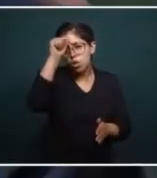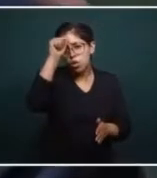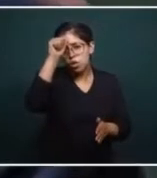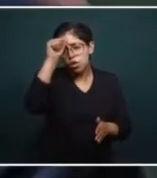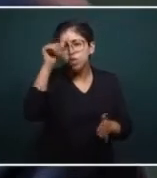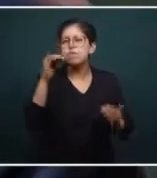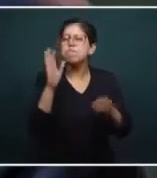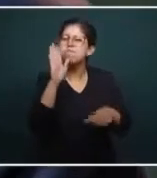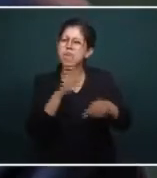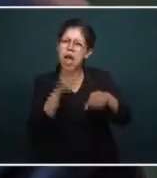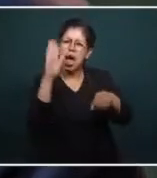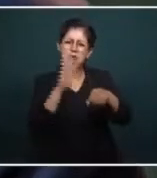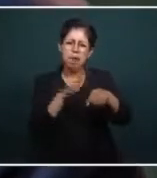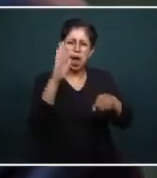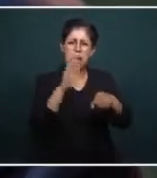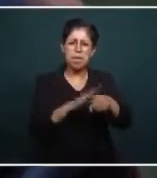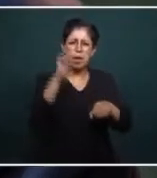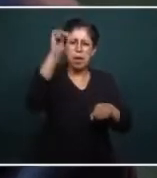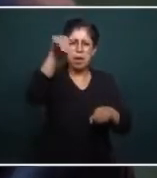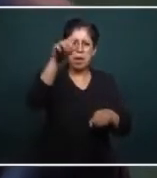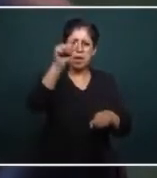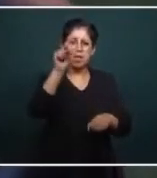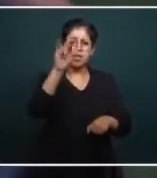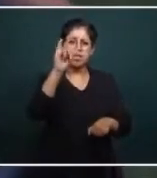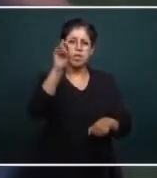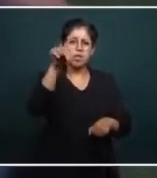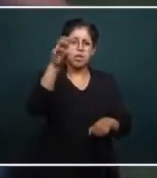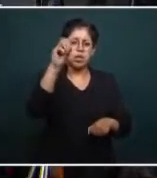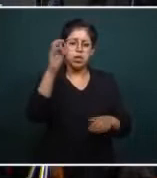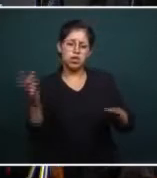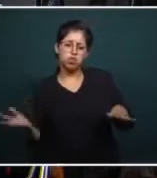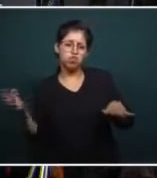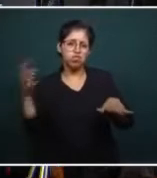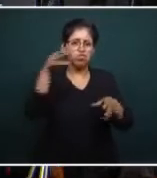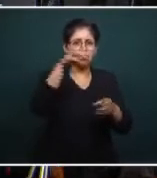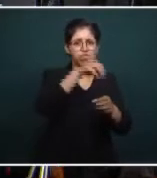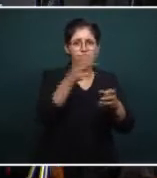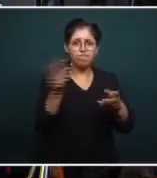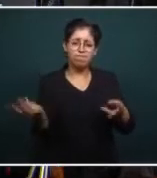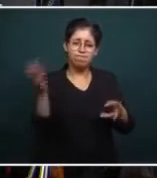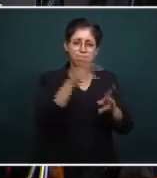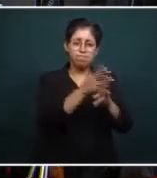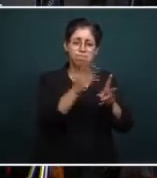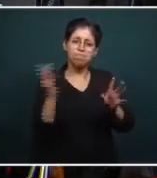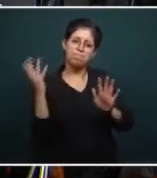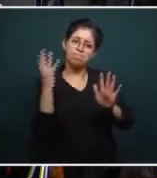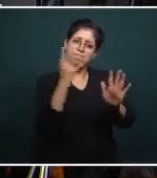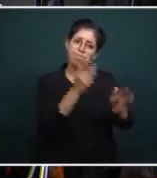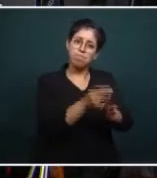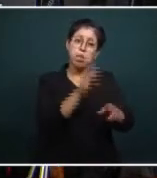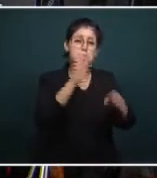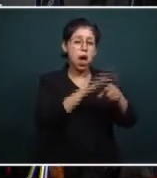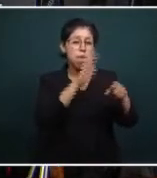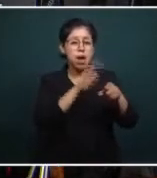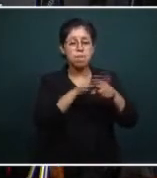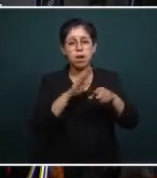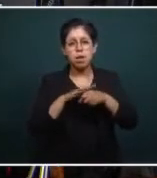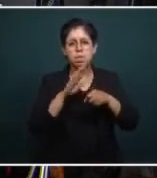will reforzar be reinforcing esta instalación this con más area or elementos. installation with Esos more son los